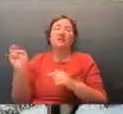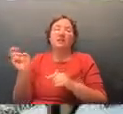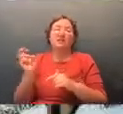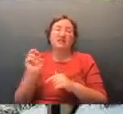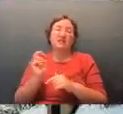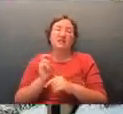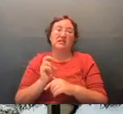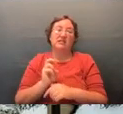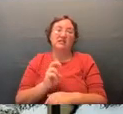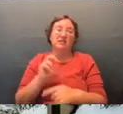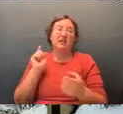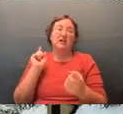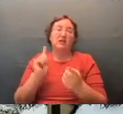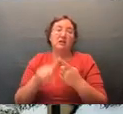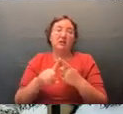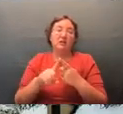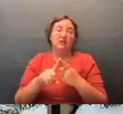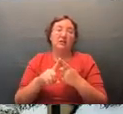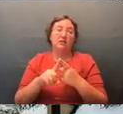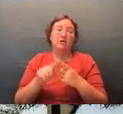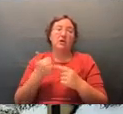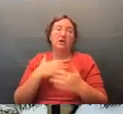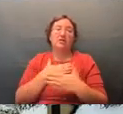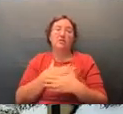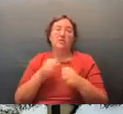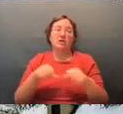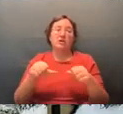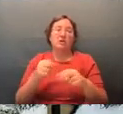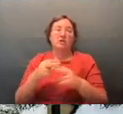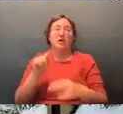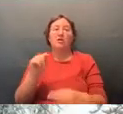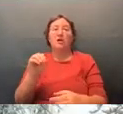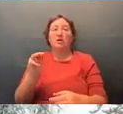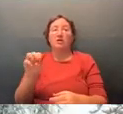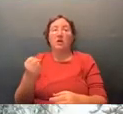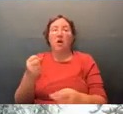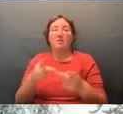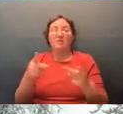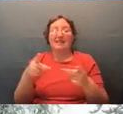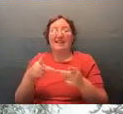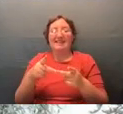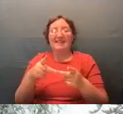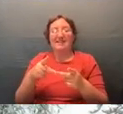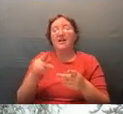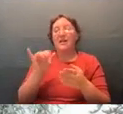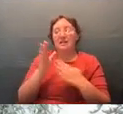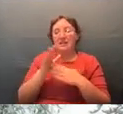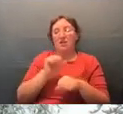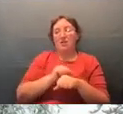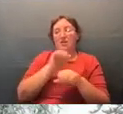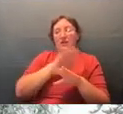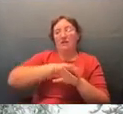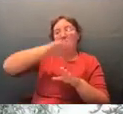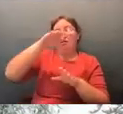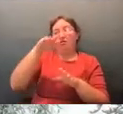way up to another resort called Tom's Place at the top of the hill when we're driving up from